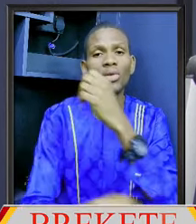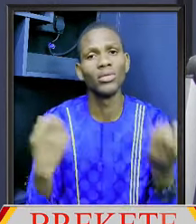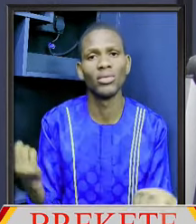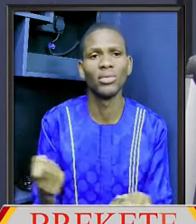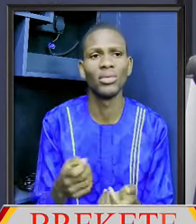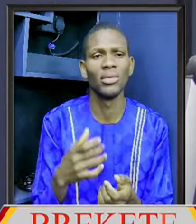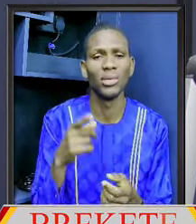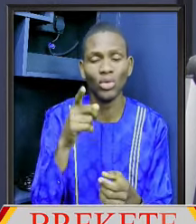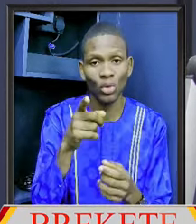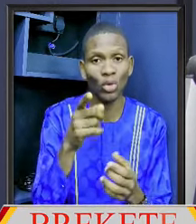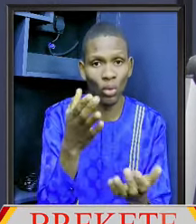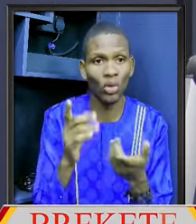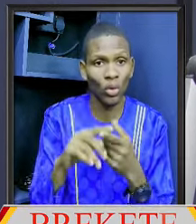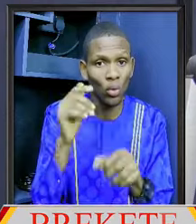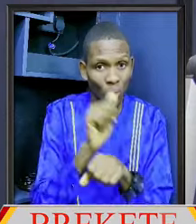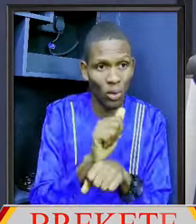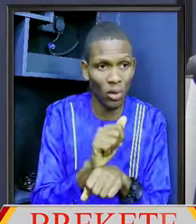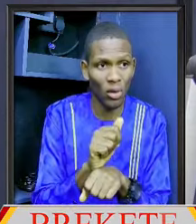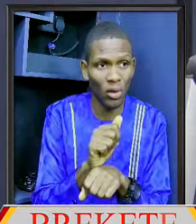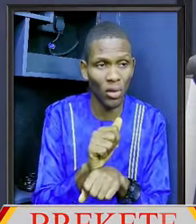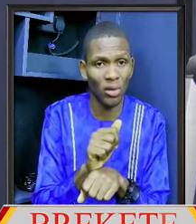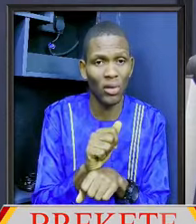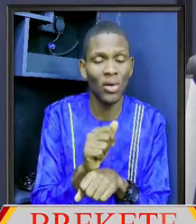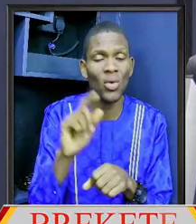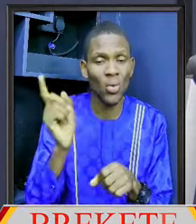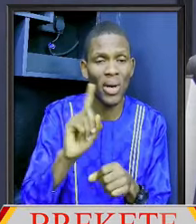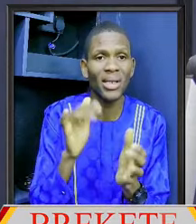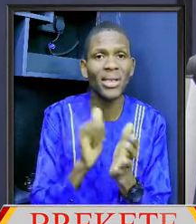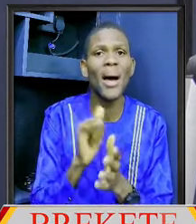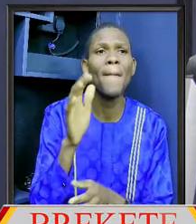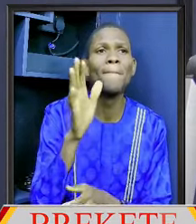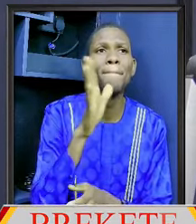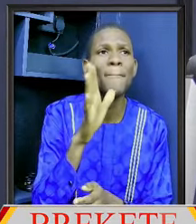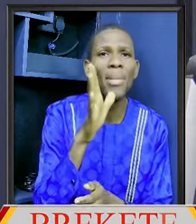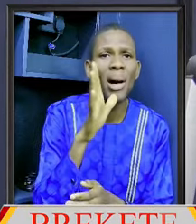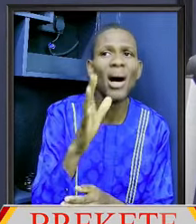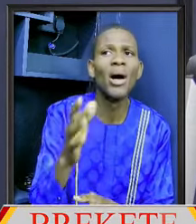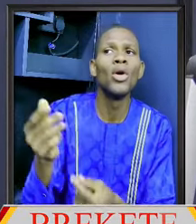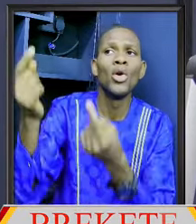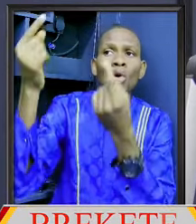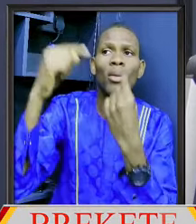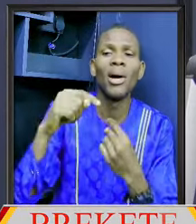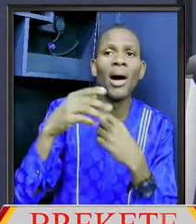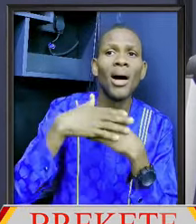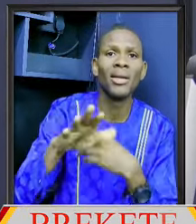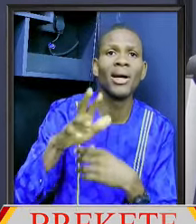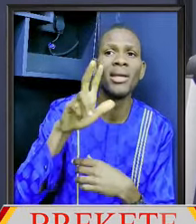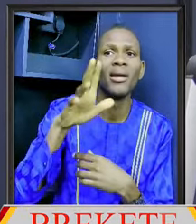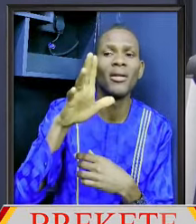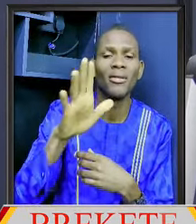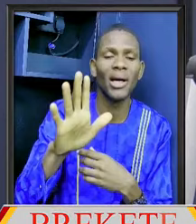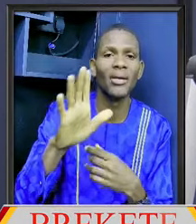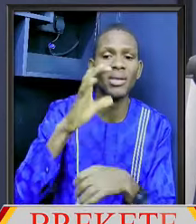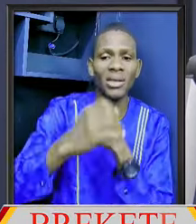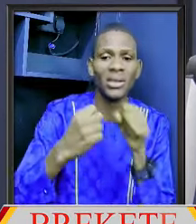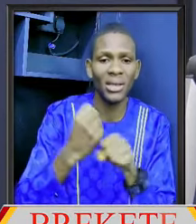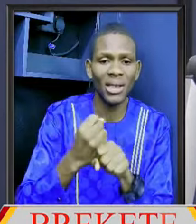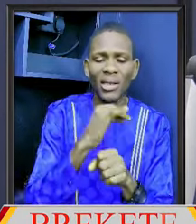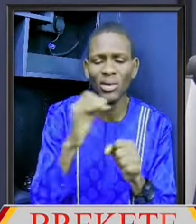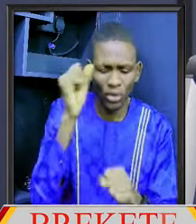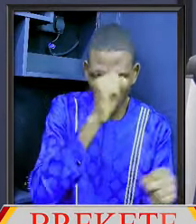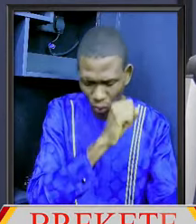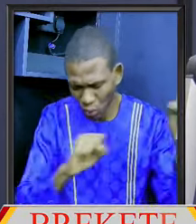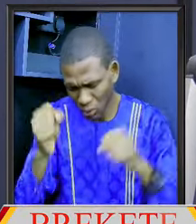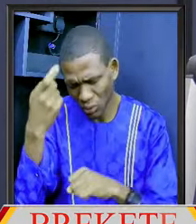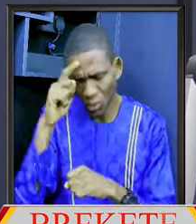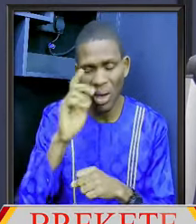You go come work for where? That mama. We come after 35 years, they struggle for her pension.